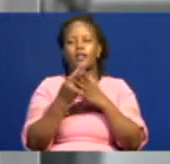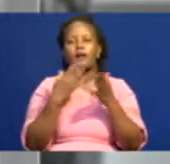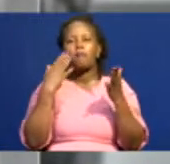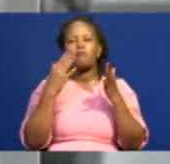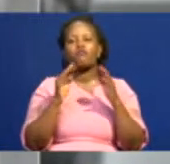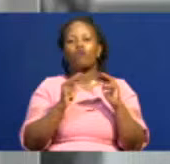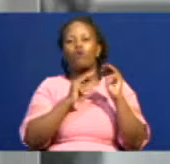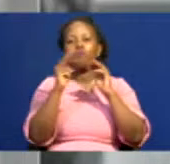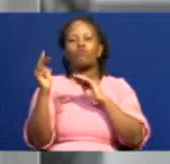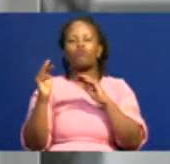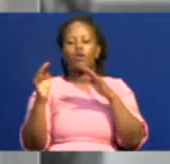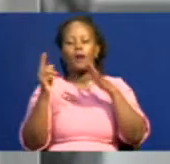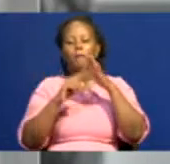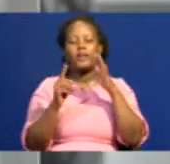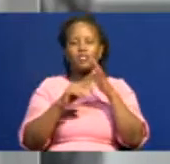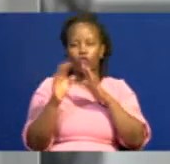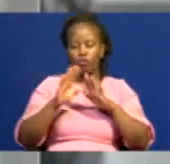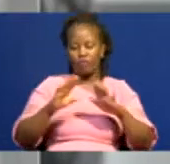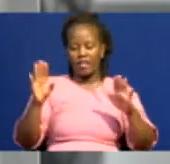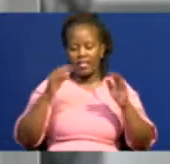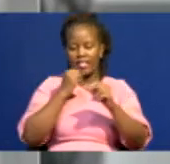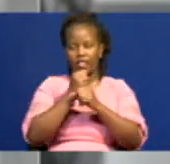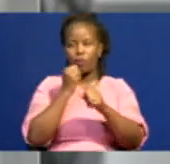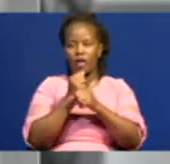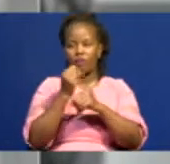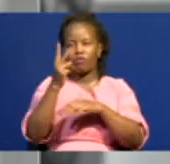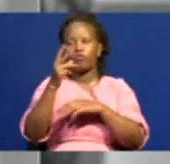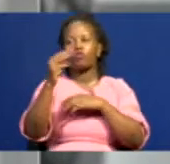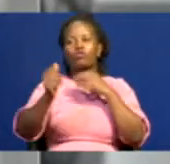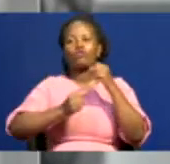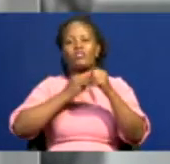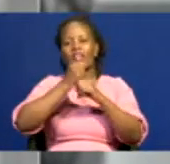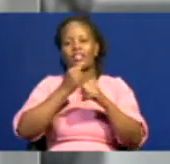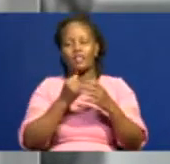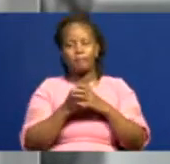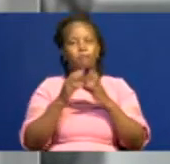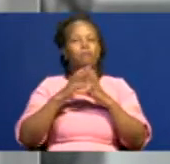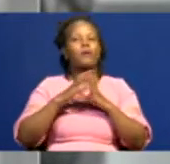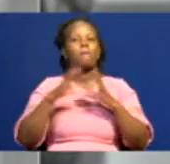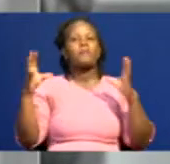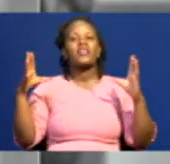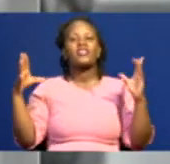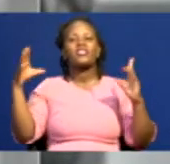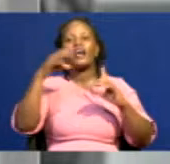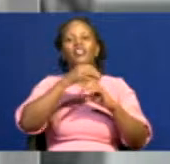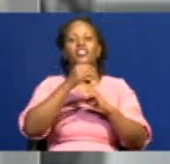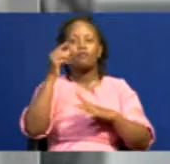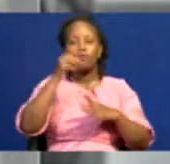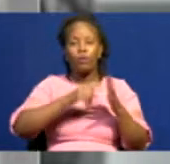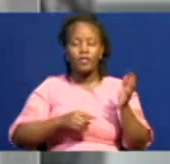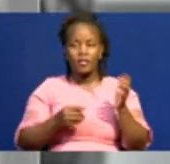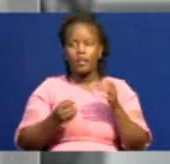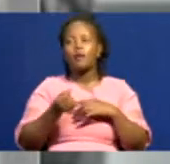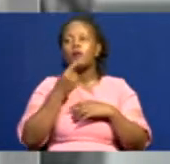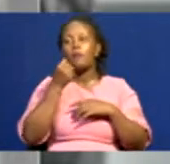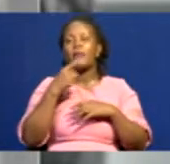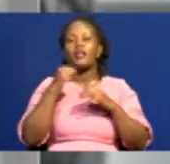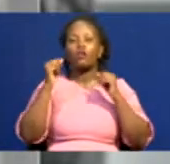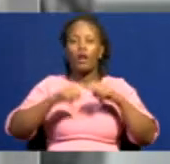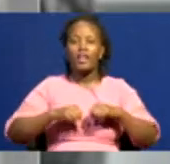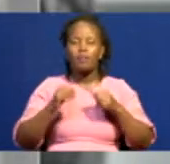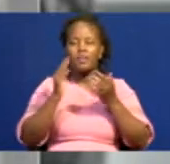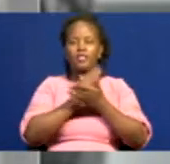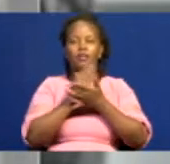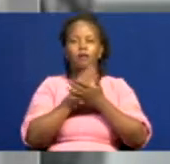of Lands for another 2 years. One of his big achievements was a multi-billion shilling medical deal between the Kenyan